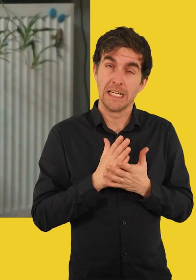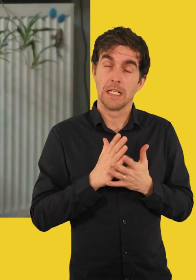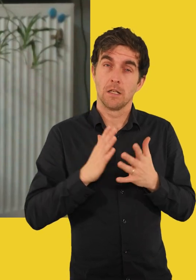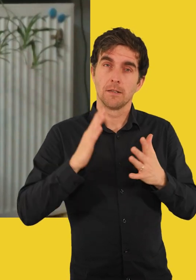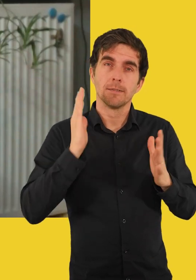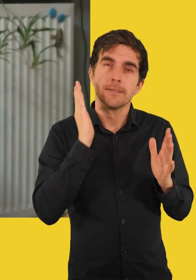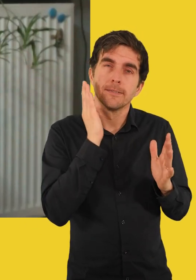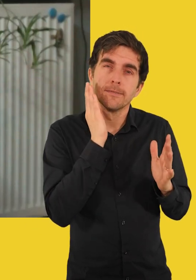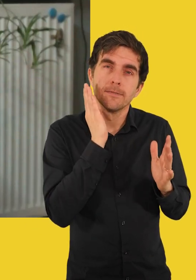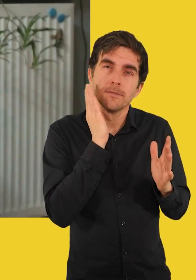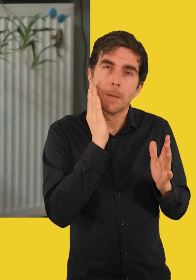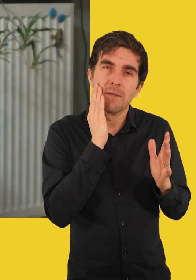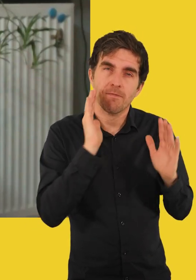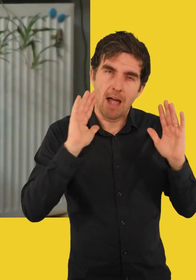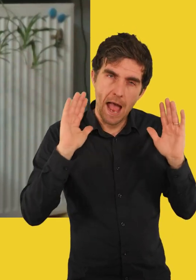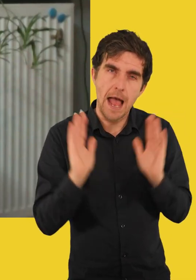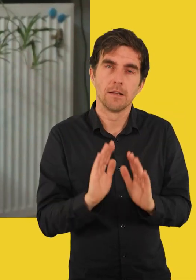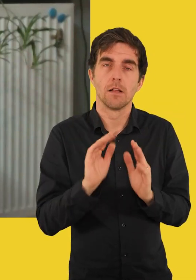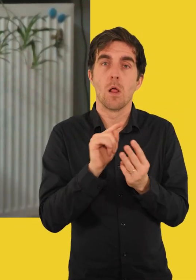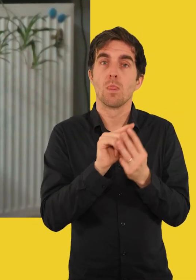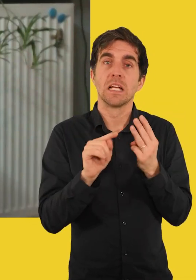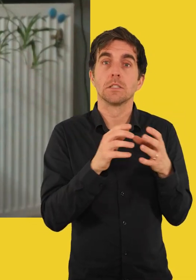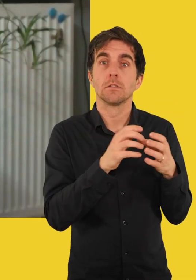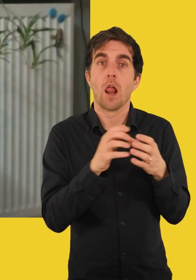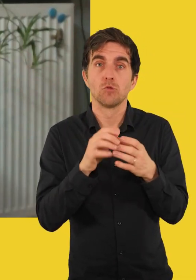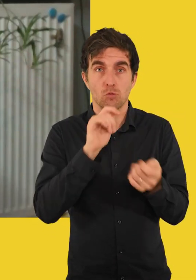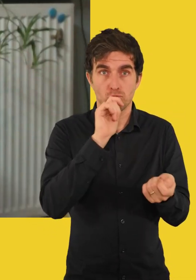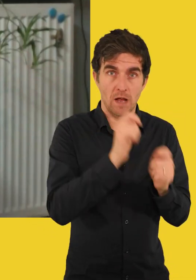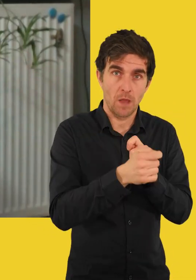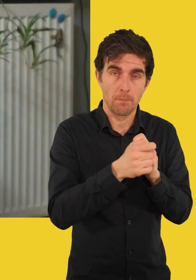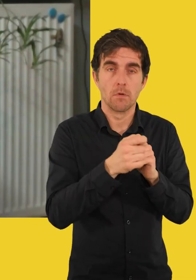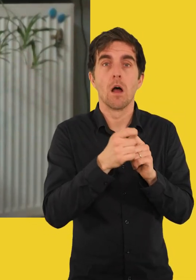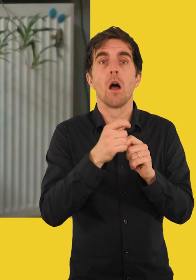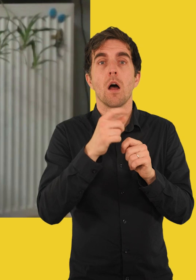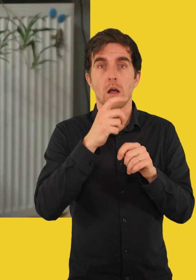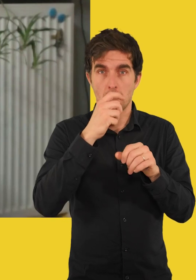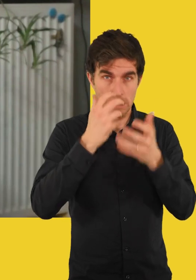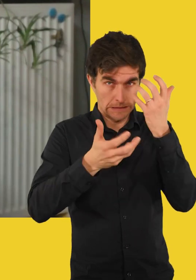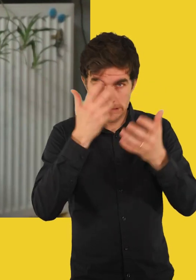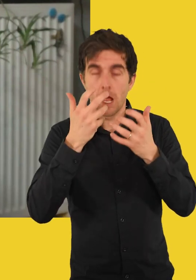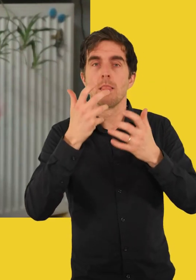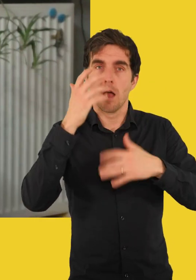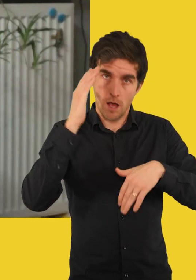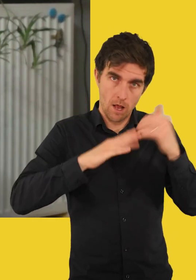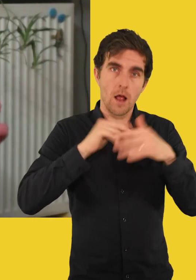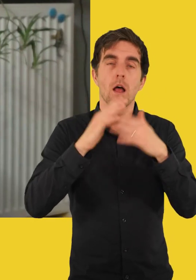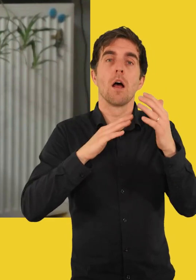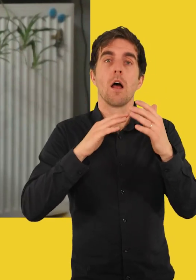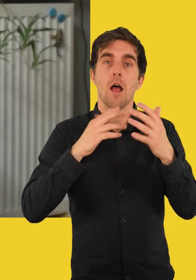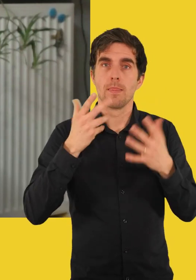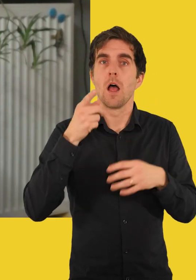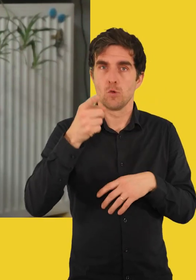down, you have three categories of reform, deconstruct, and building alternatives. So